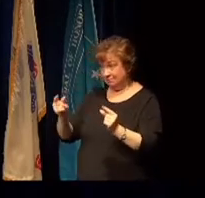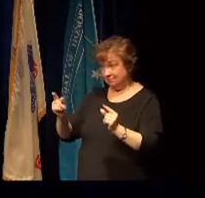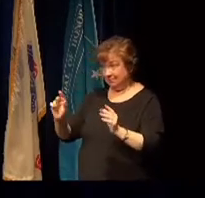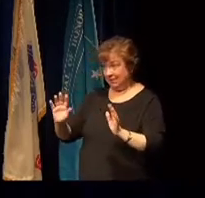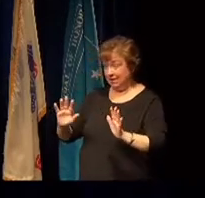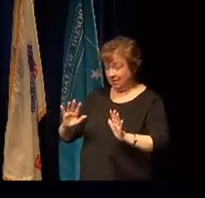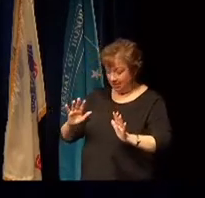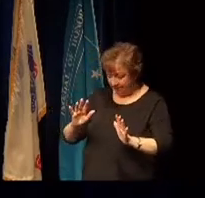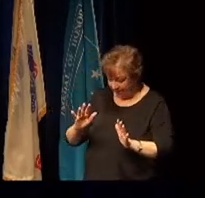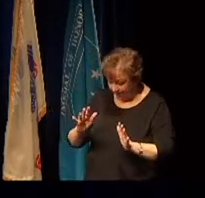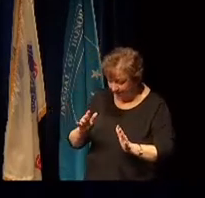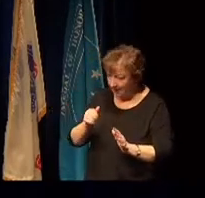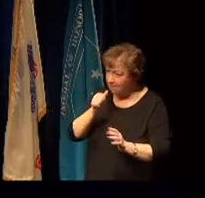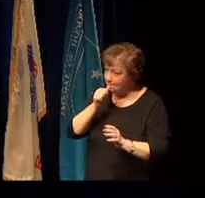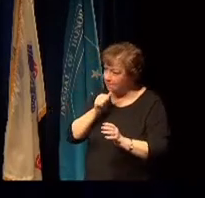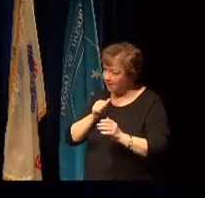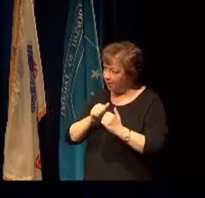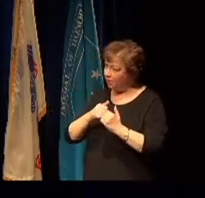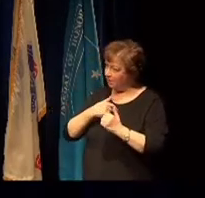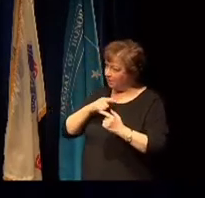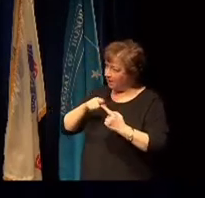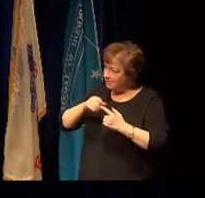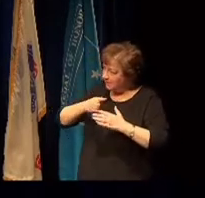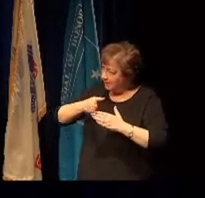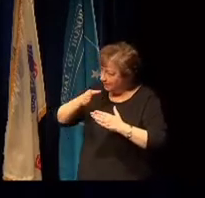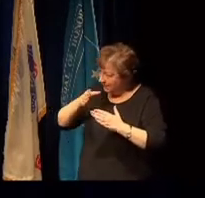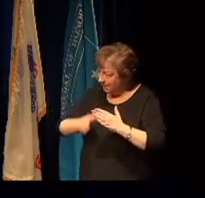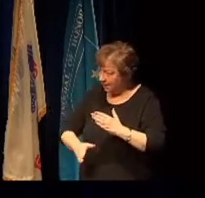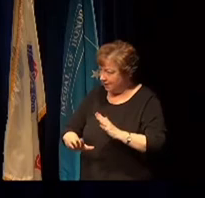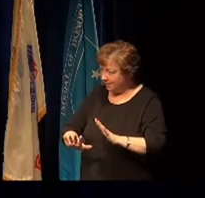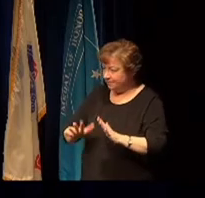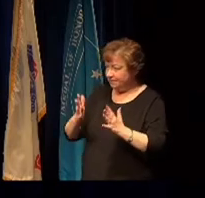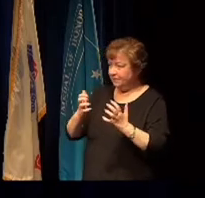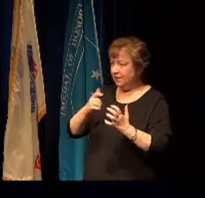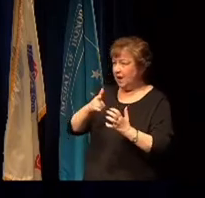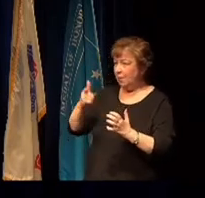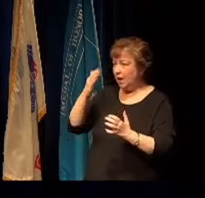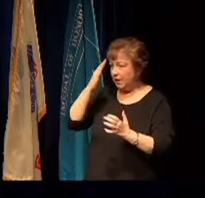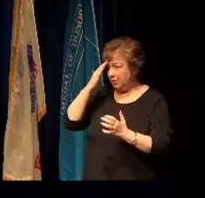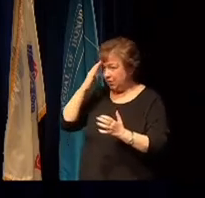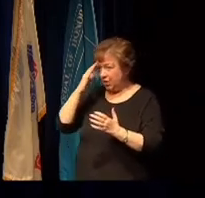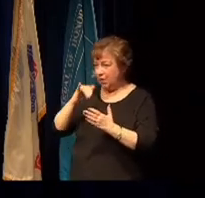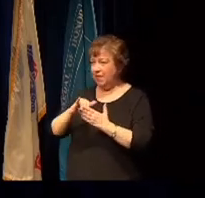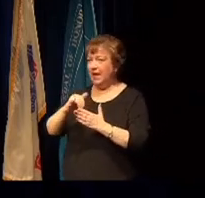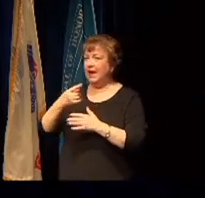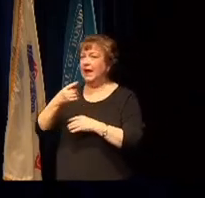and bear with me until I'm done. I want you to know that Gary,